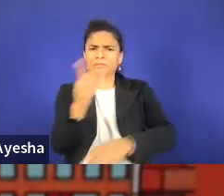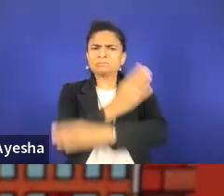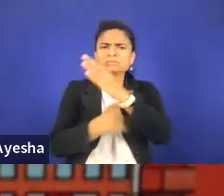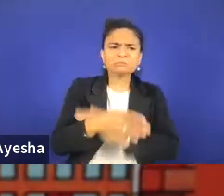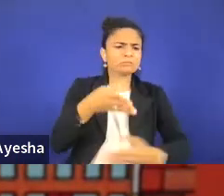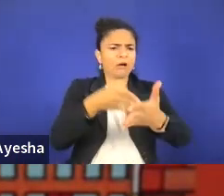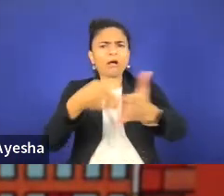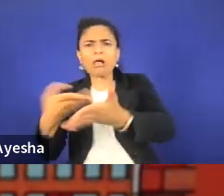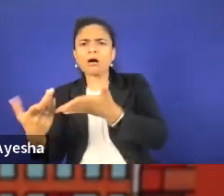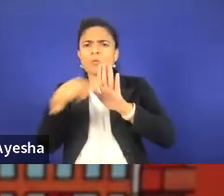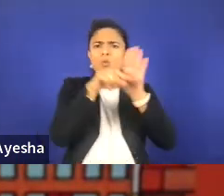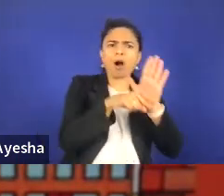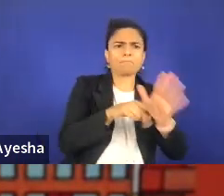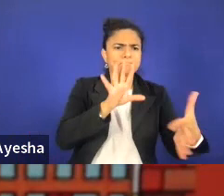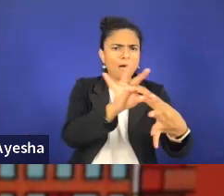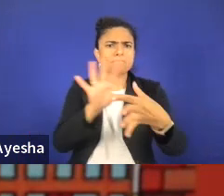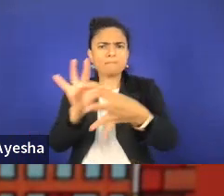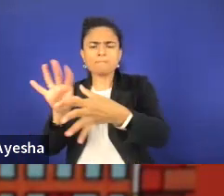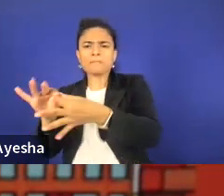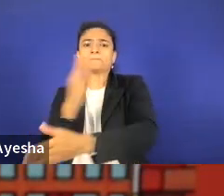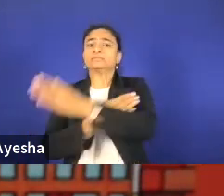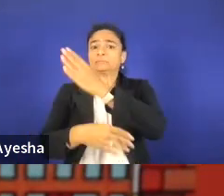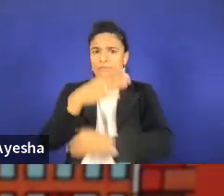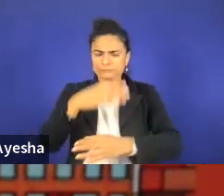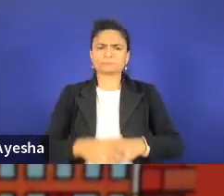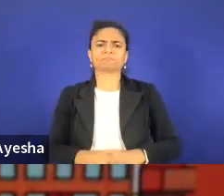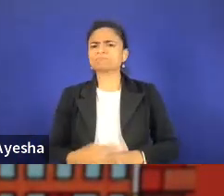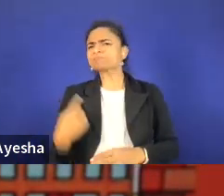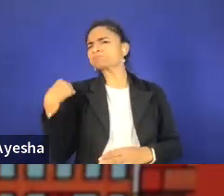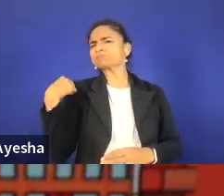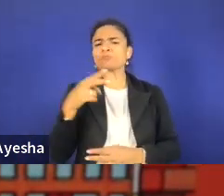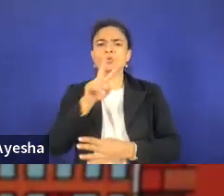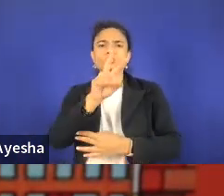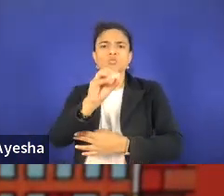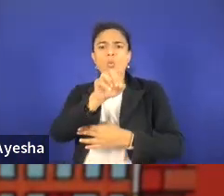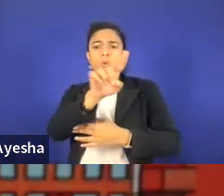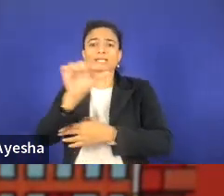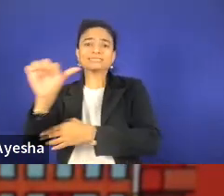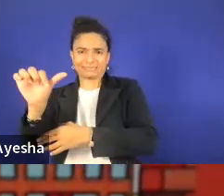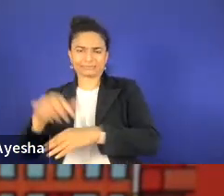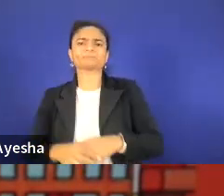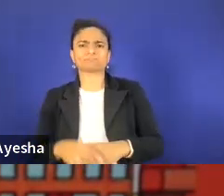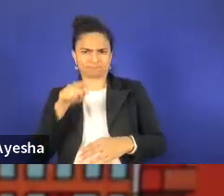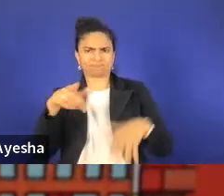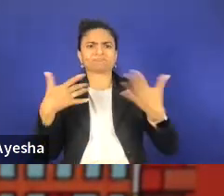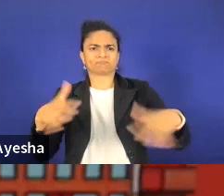result of the collaboration and consultative engagement of this on disability and livelihood,